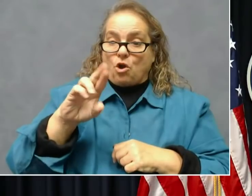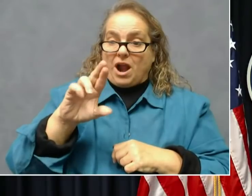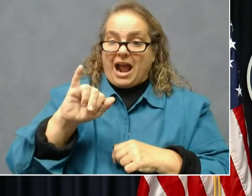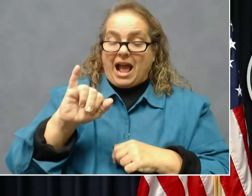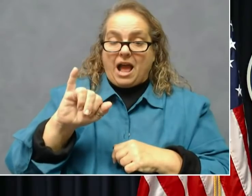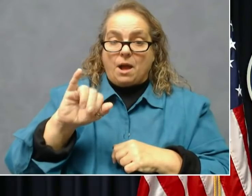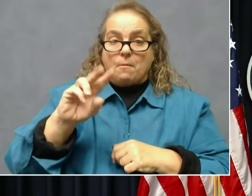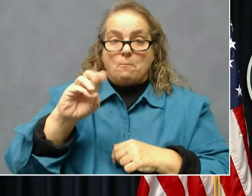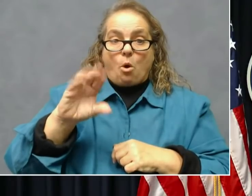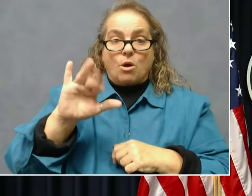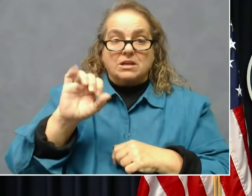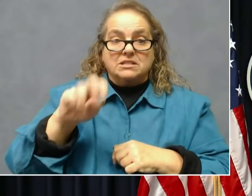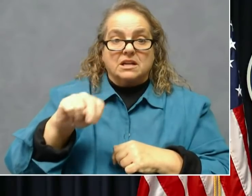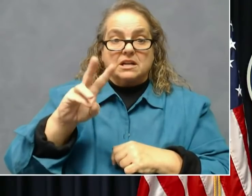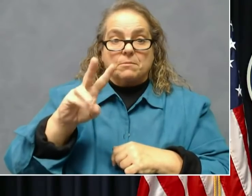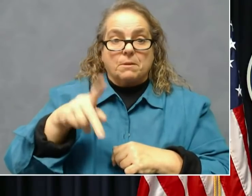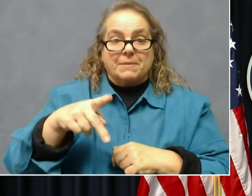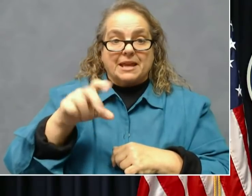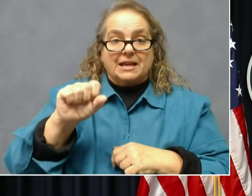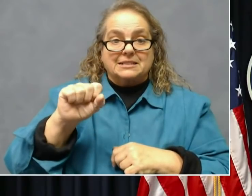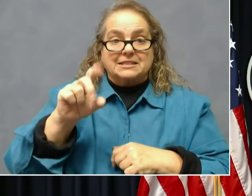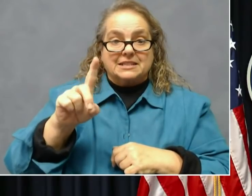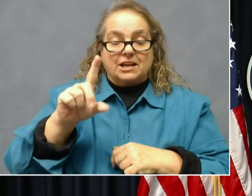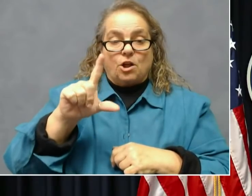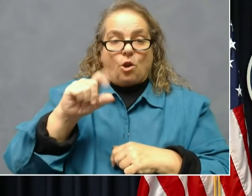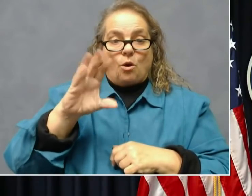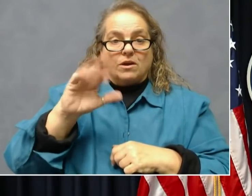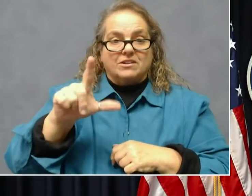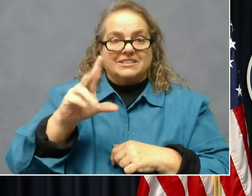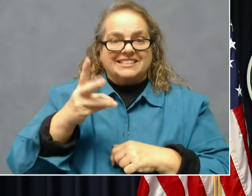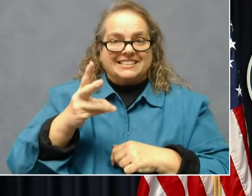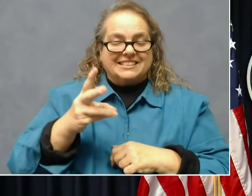WPSD Local 6. And if I did, please correct me.